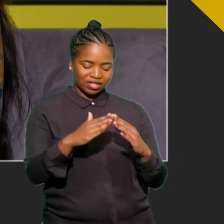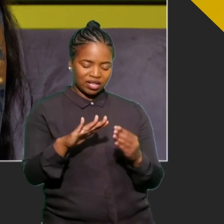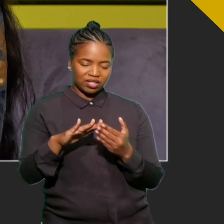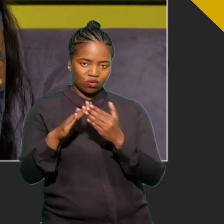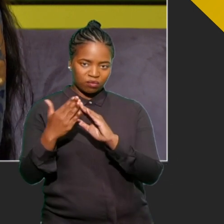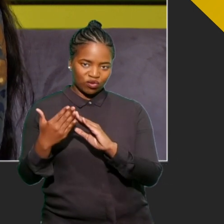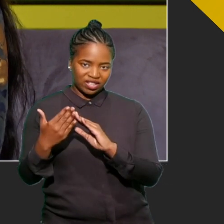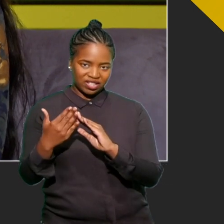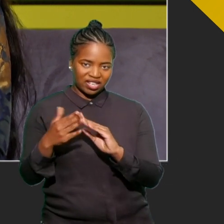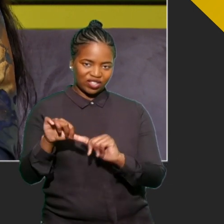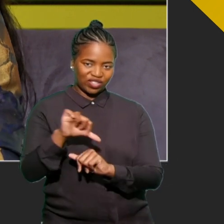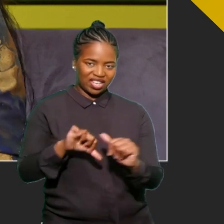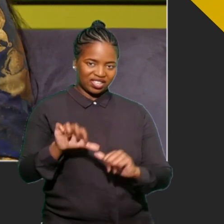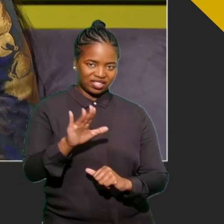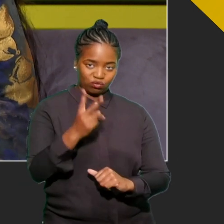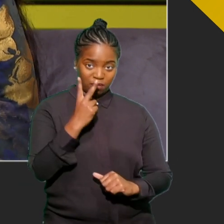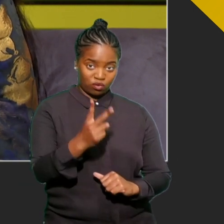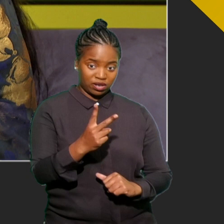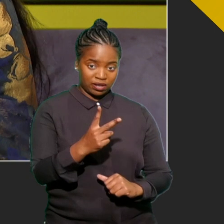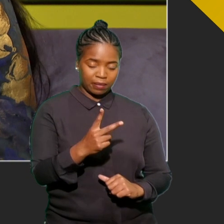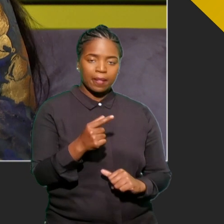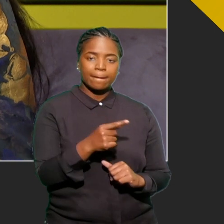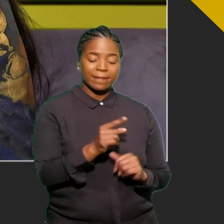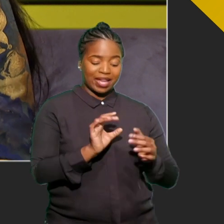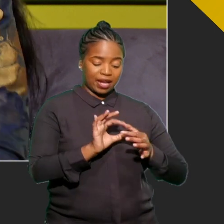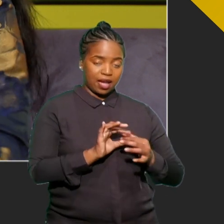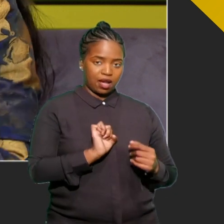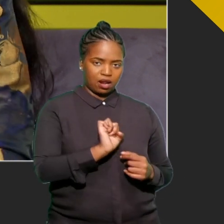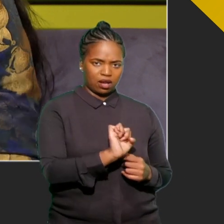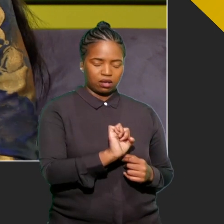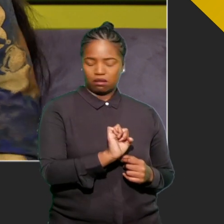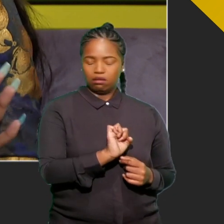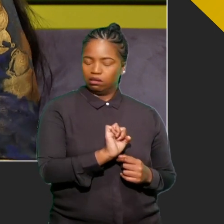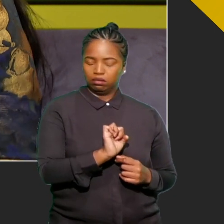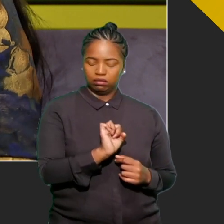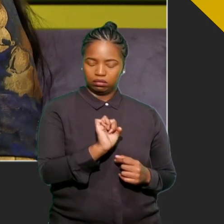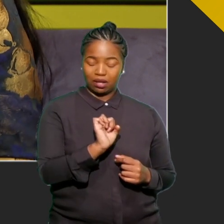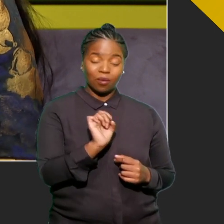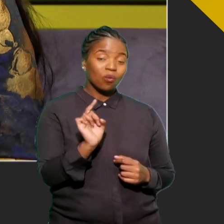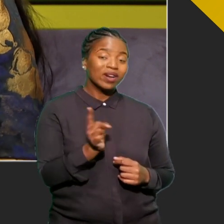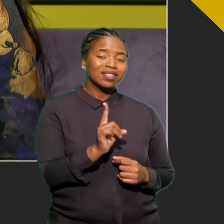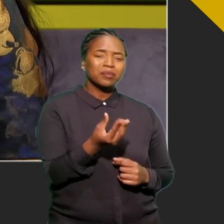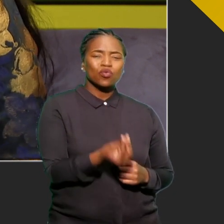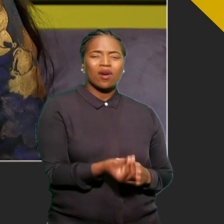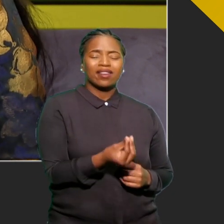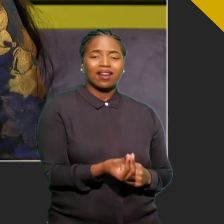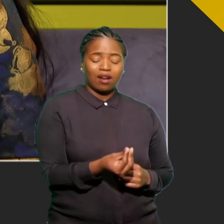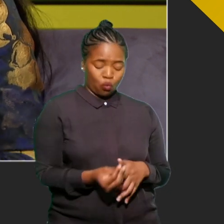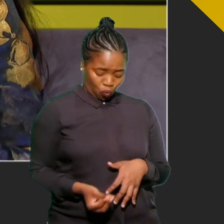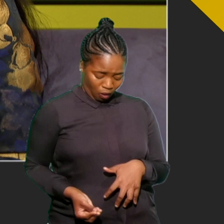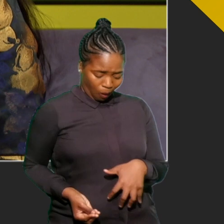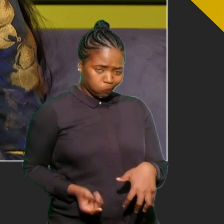community, and then the society. So yeah, now immediately, it trauma, firstly, she's